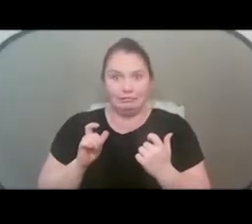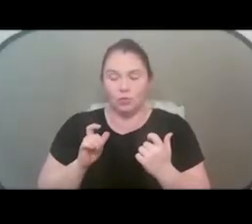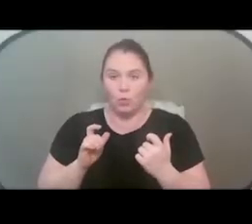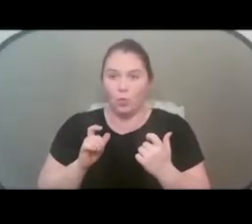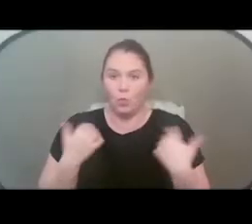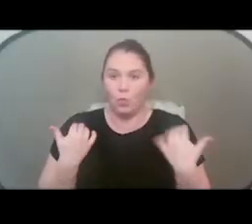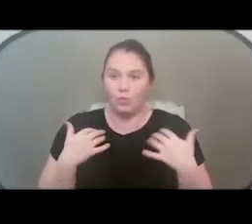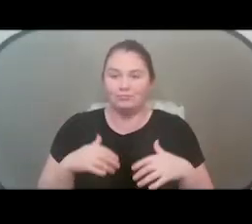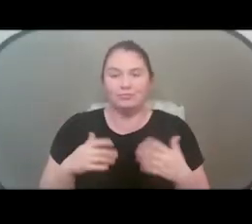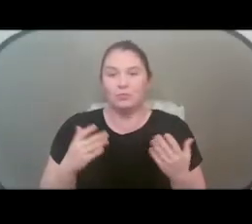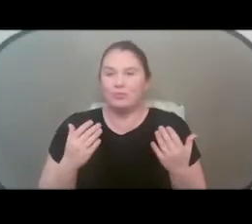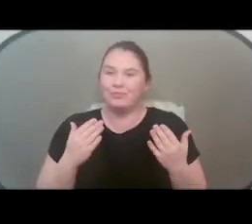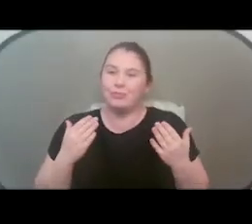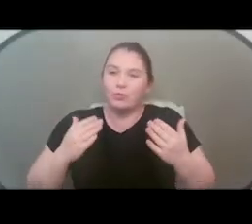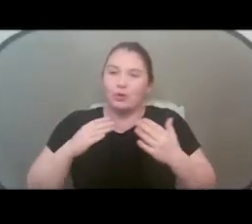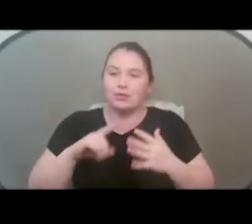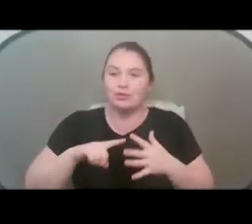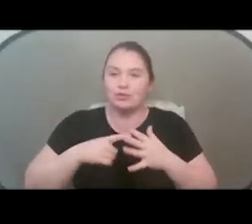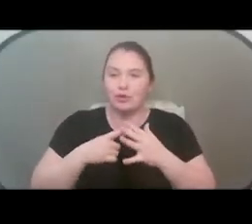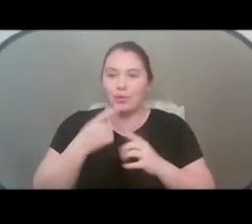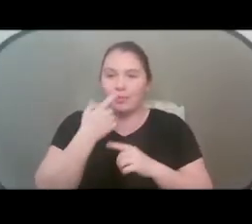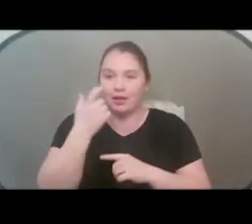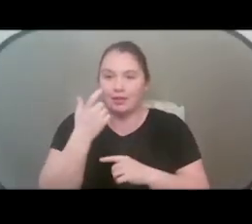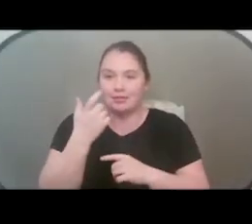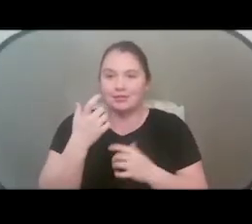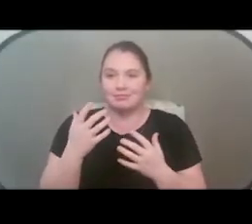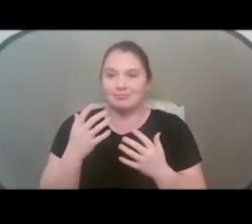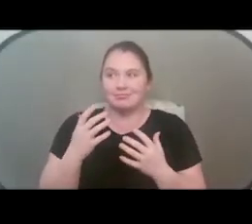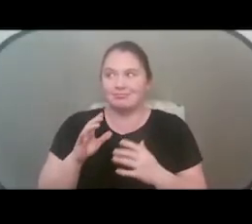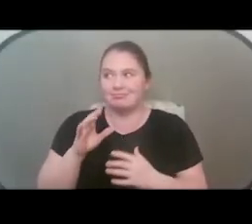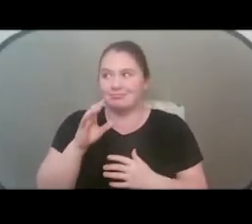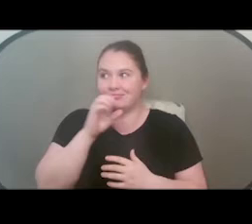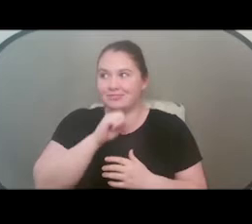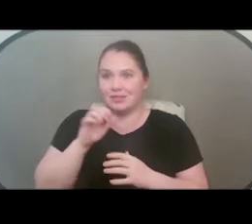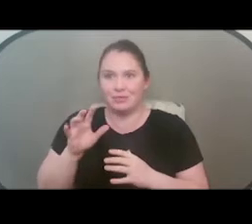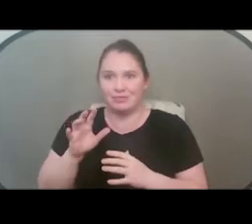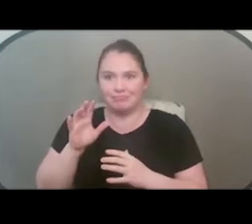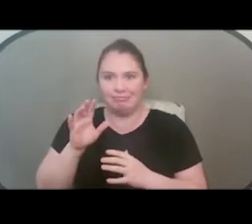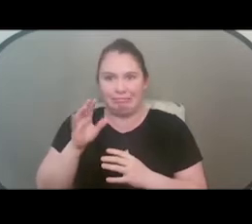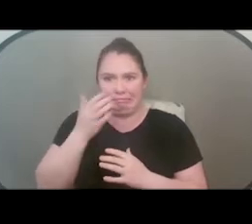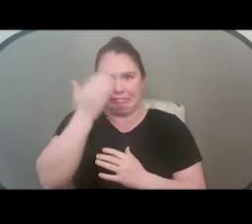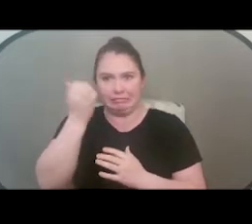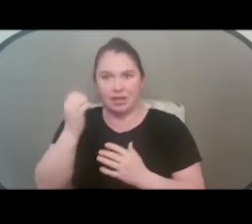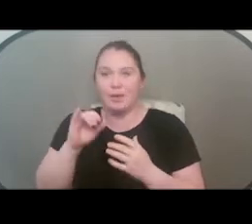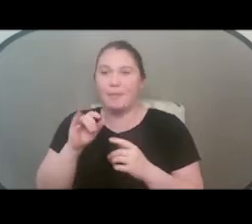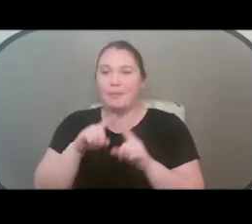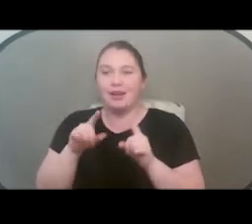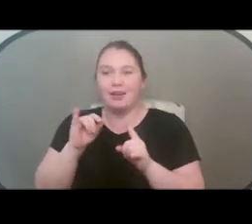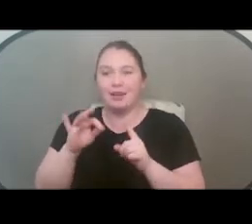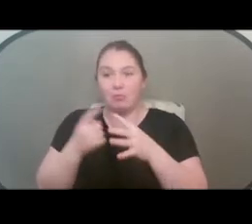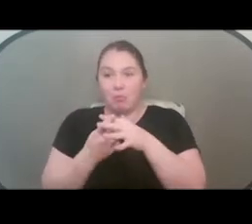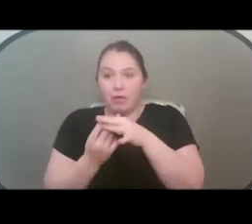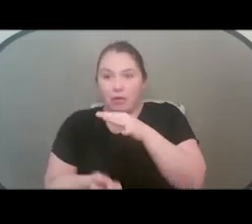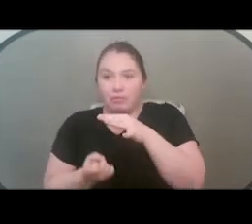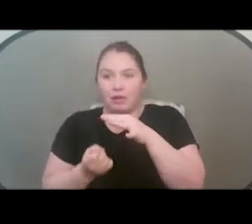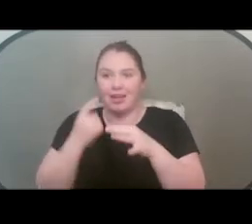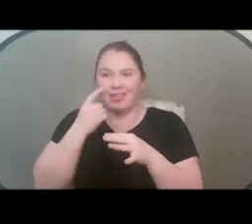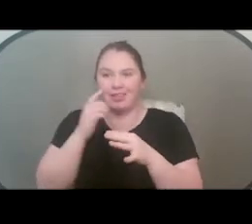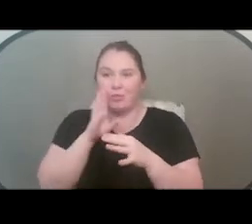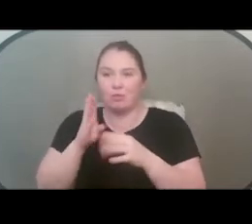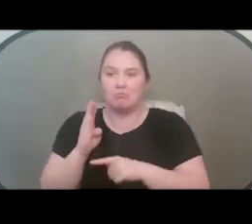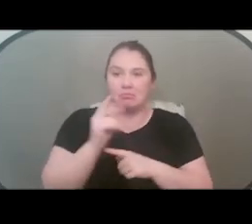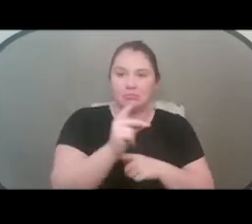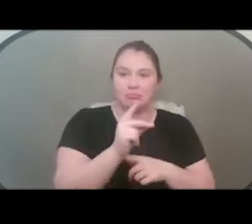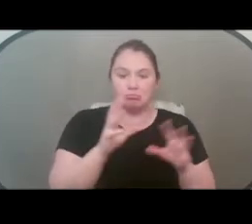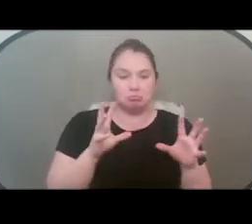We'll go ahead and start because apparently we may or may not have forgotten a poll, but if we disappear, I think we're coming back to the same group. And so the